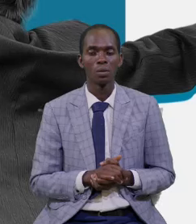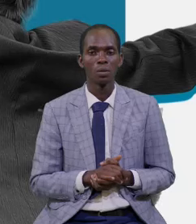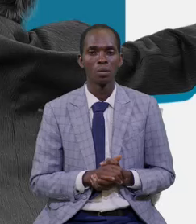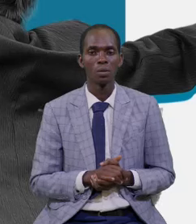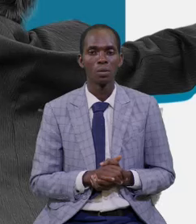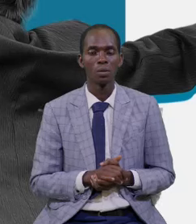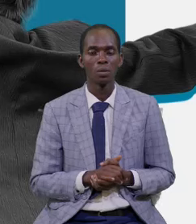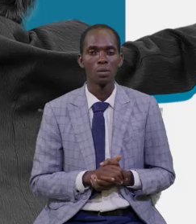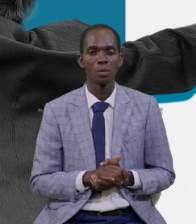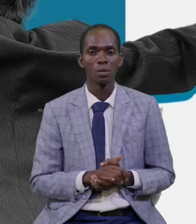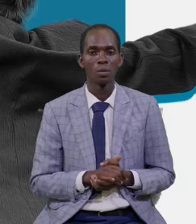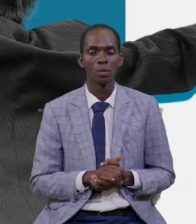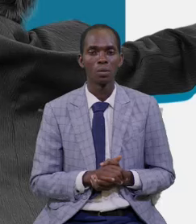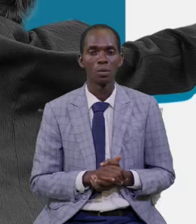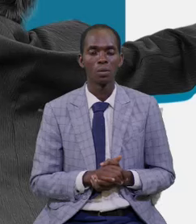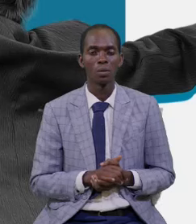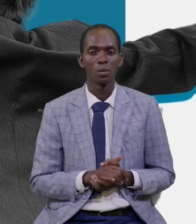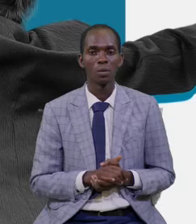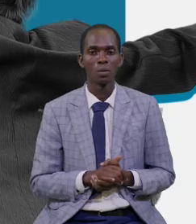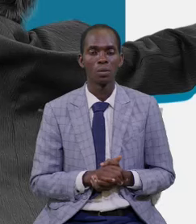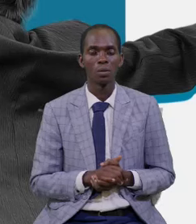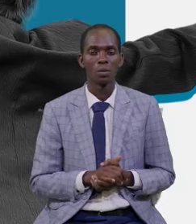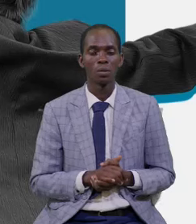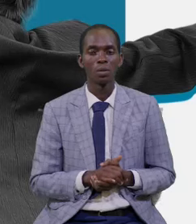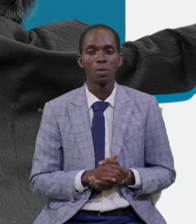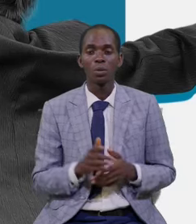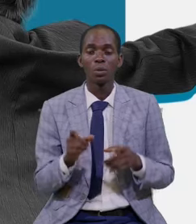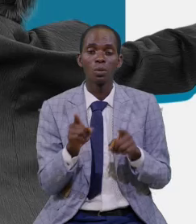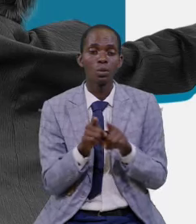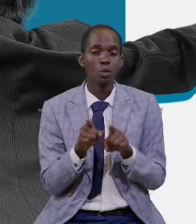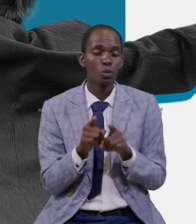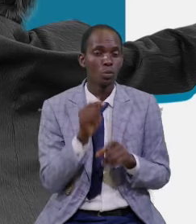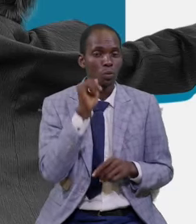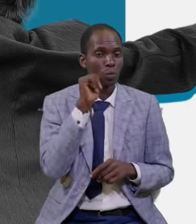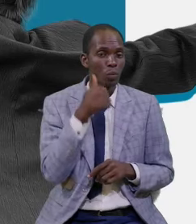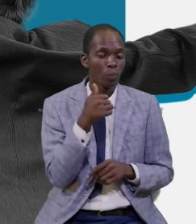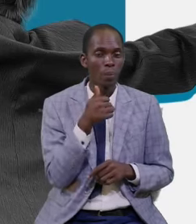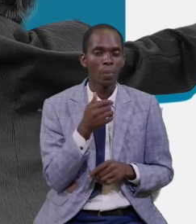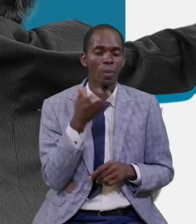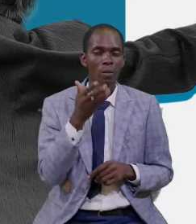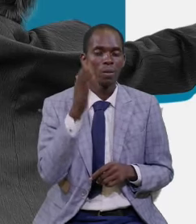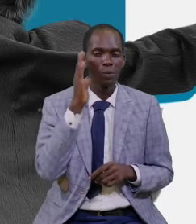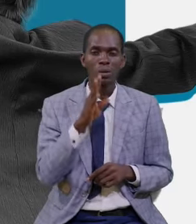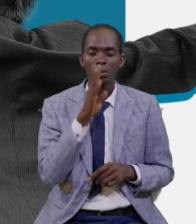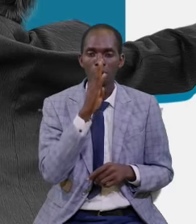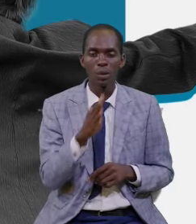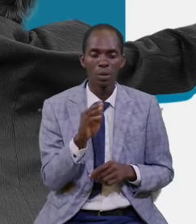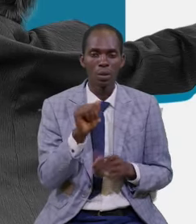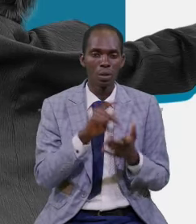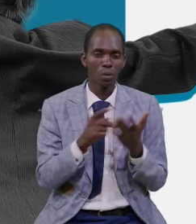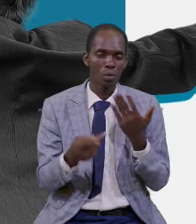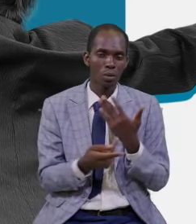Also, there will be lunch hour with Jesus by 2 p.m. tomorrow under the Melina trees